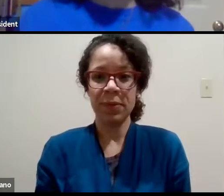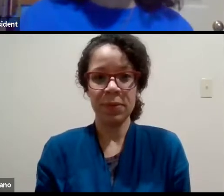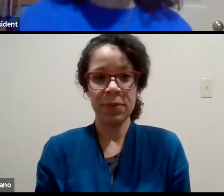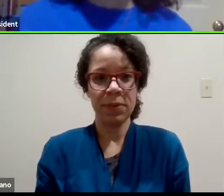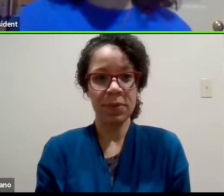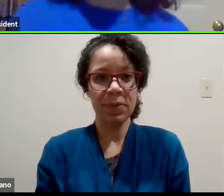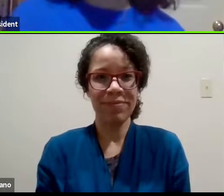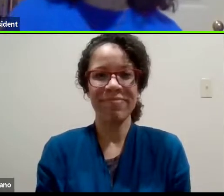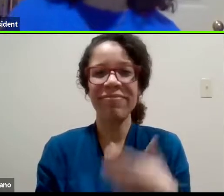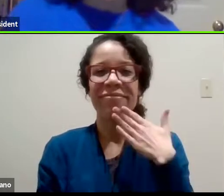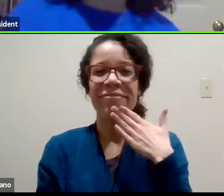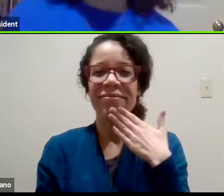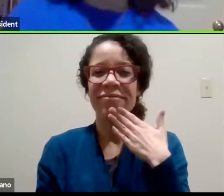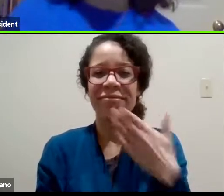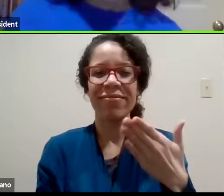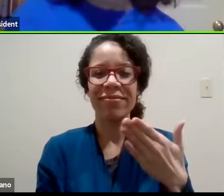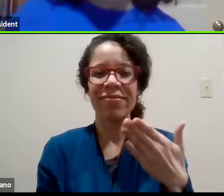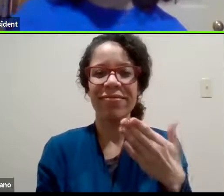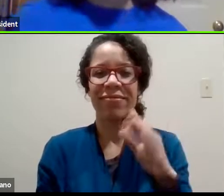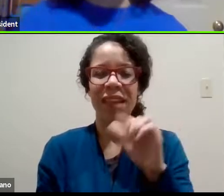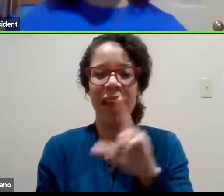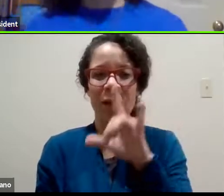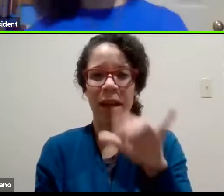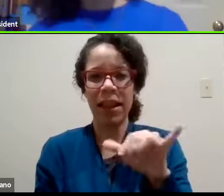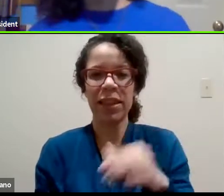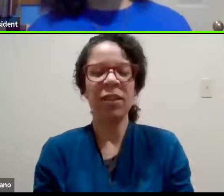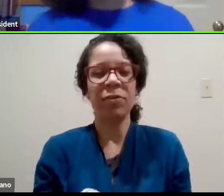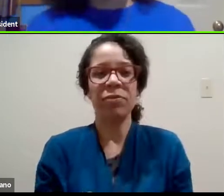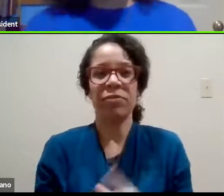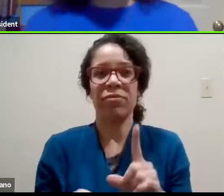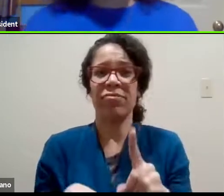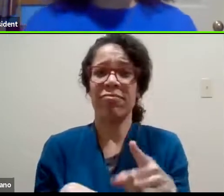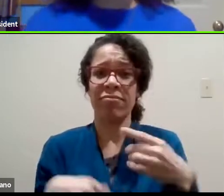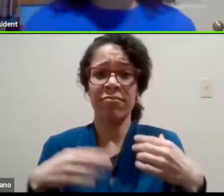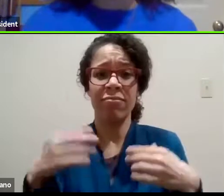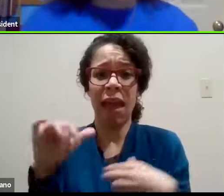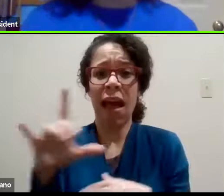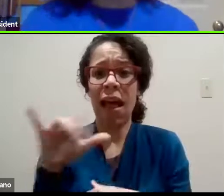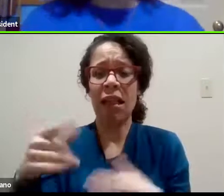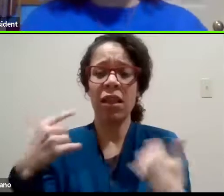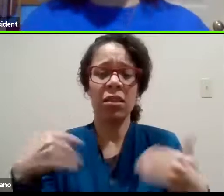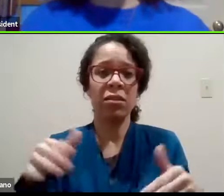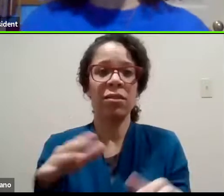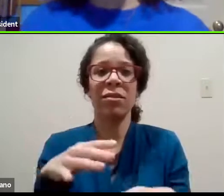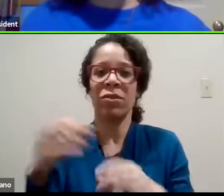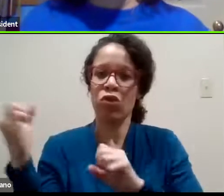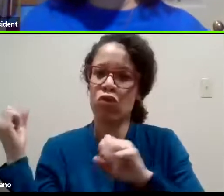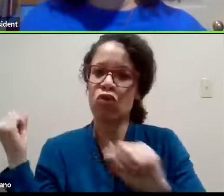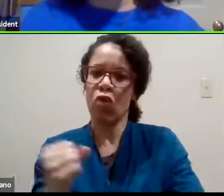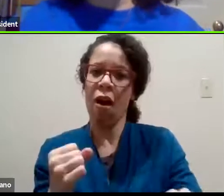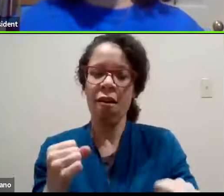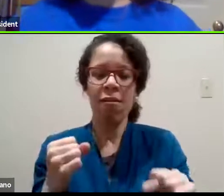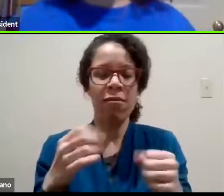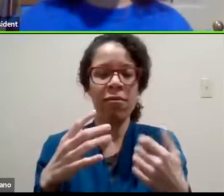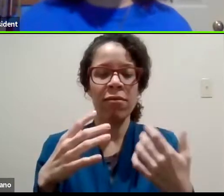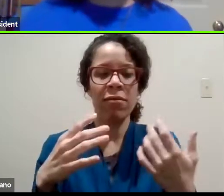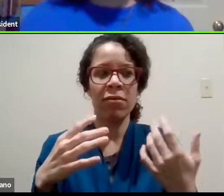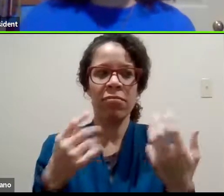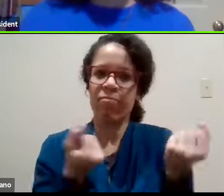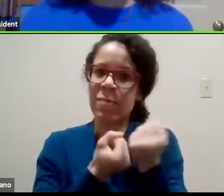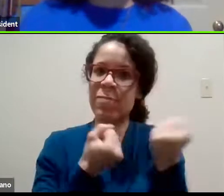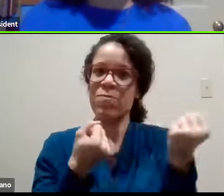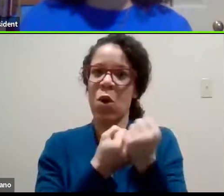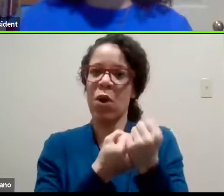Thank you very much, Allie. Allie has been a very vocal and very supportive